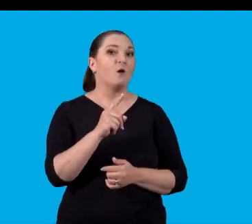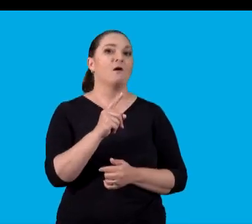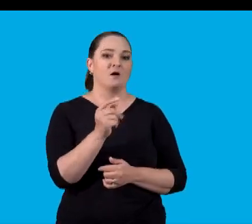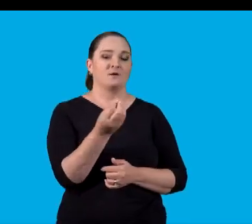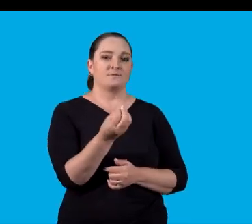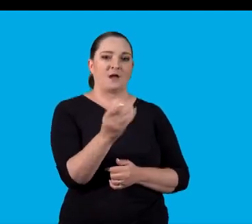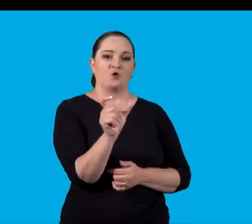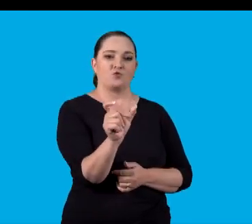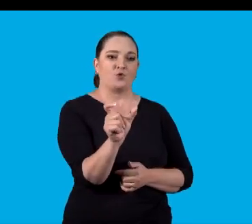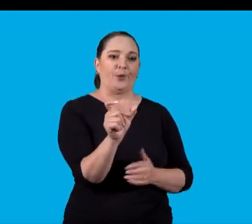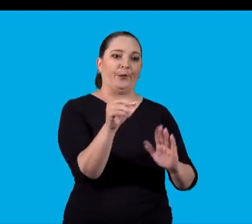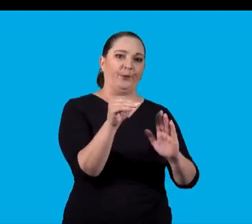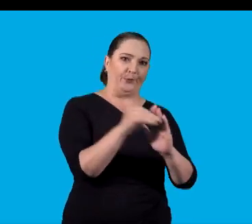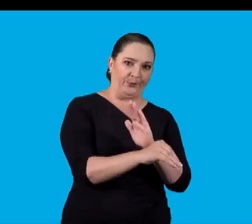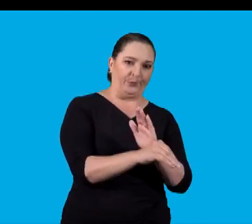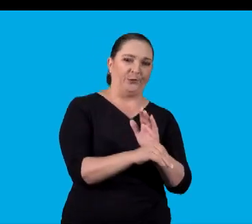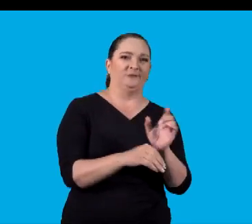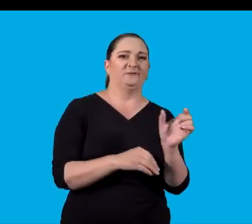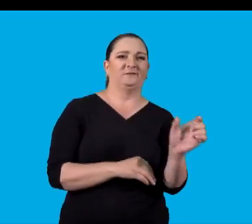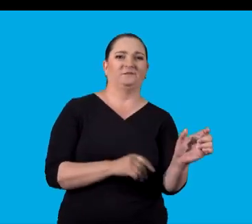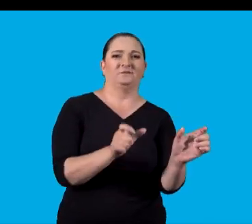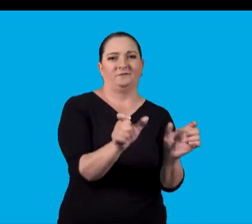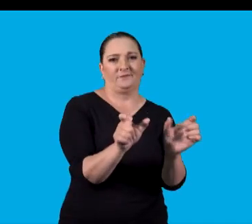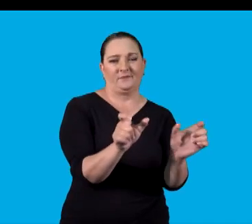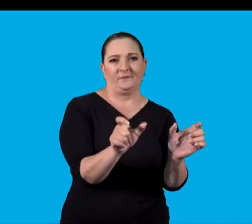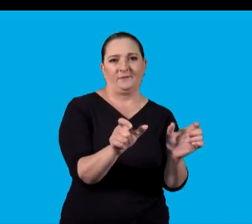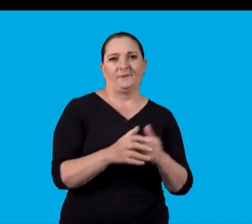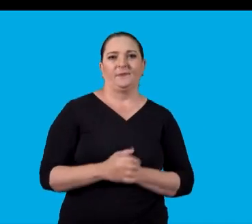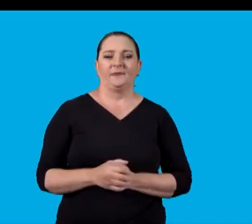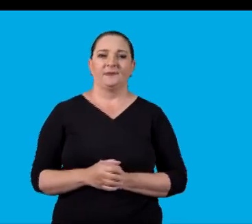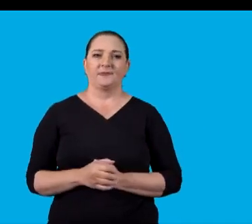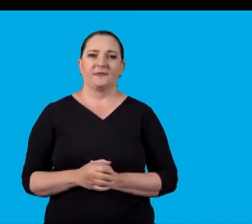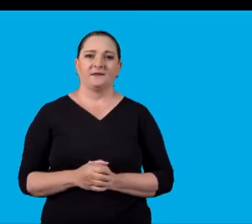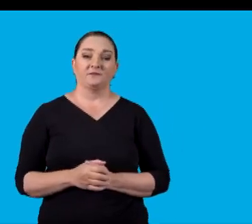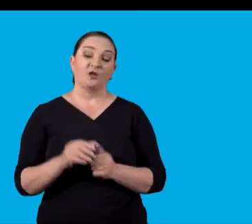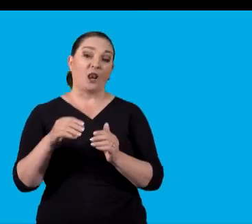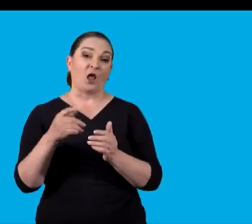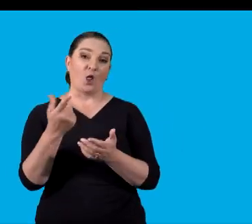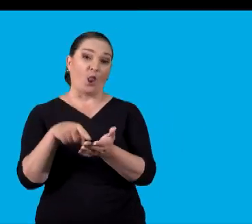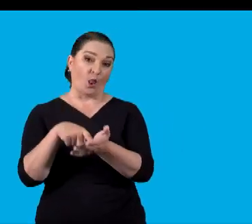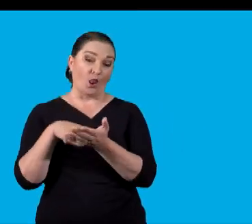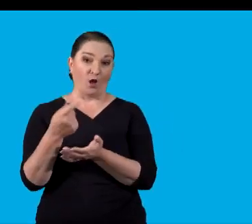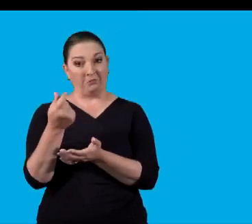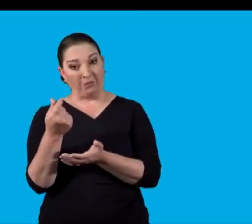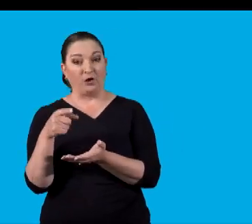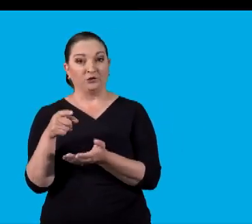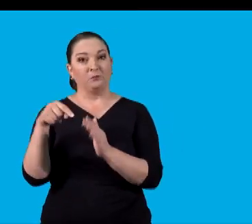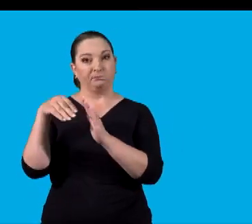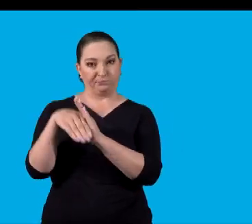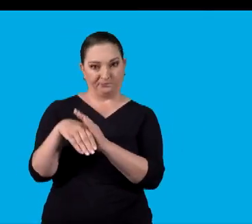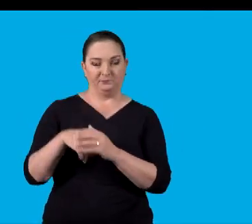1,960,000. You can see here that we have a decrease in the loan. That is